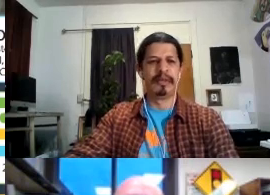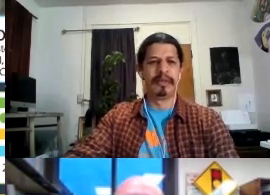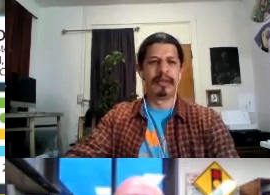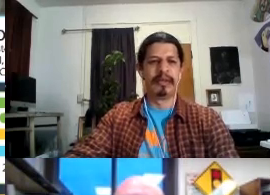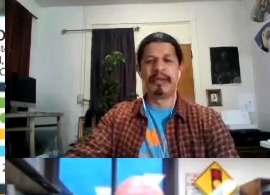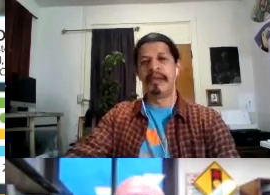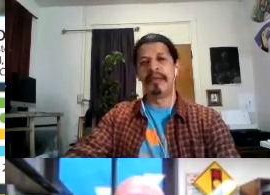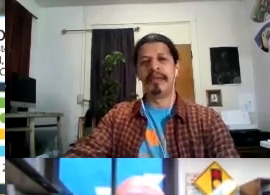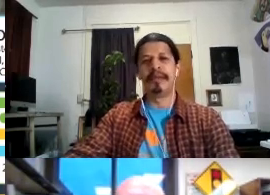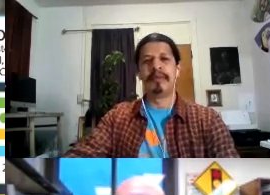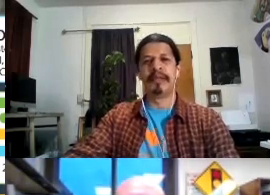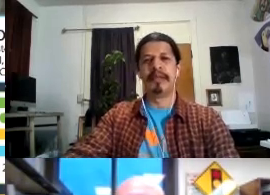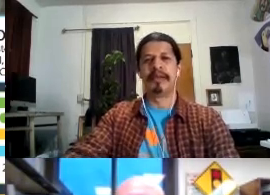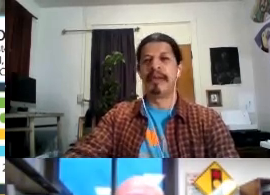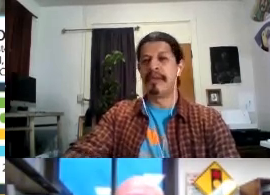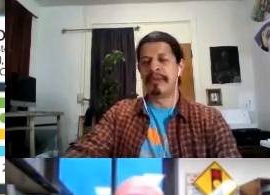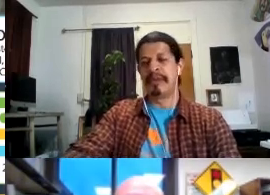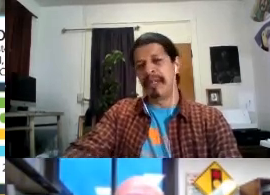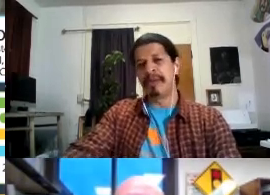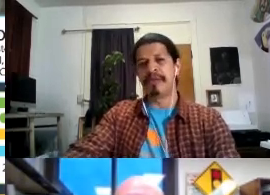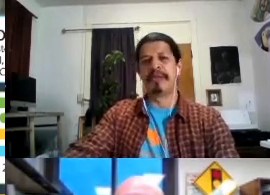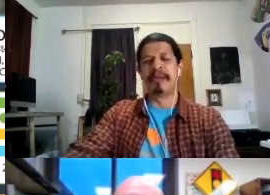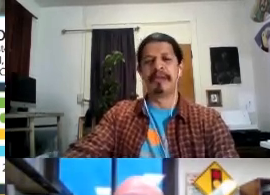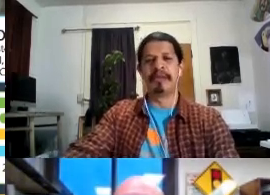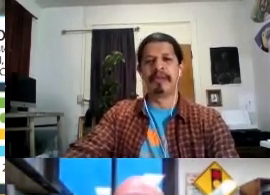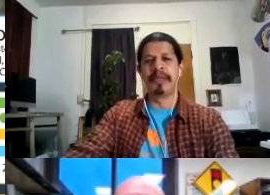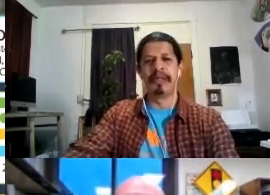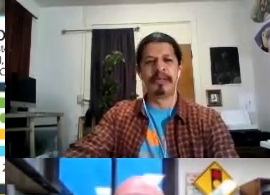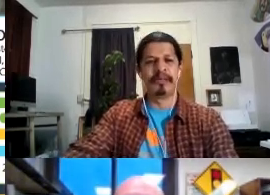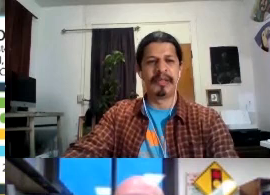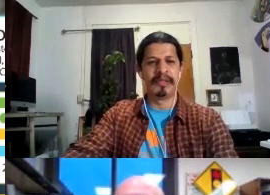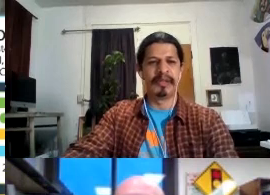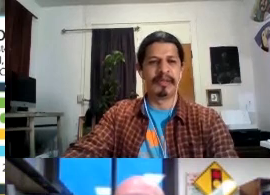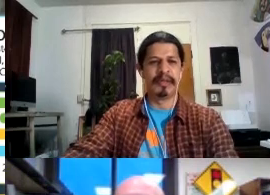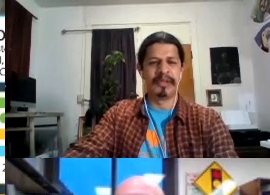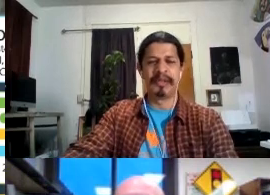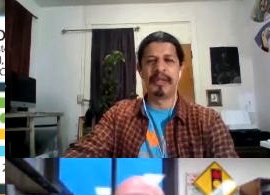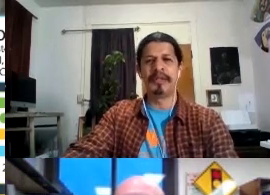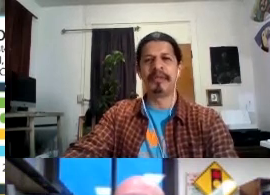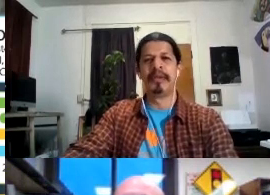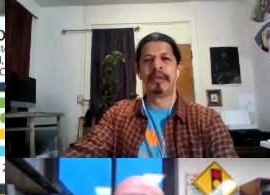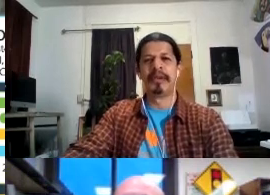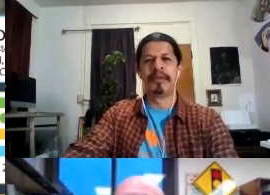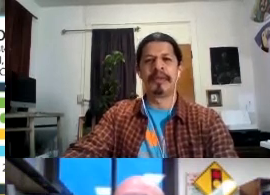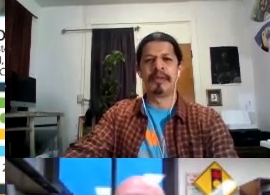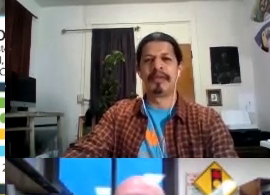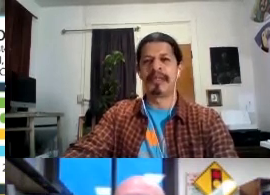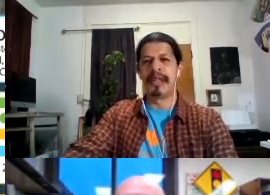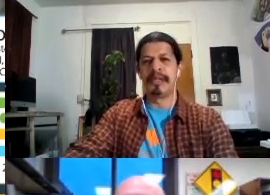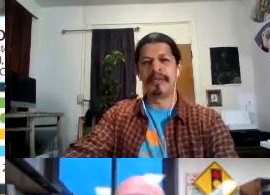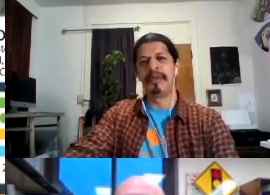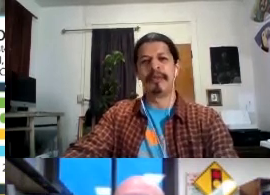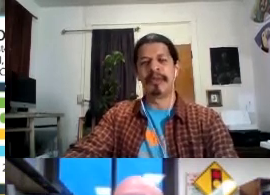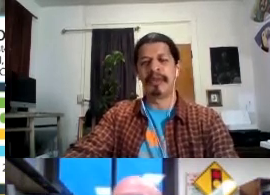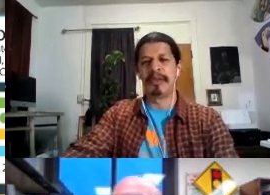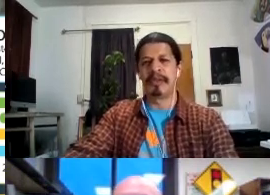you an email with the video. So in case somebody else missed this presentation, we also have the